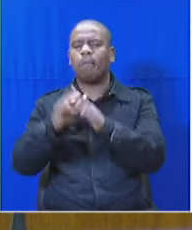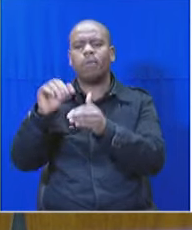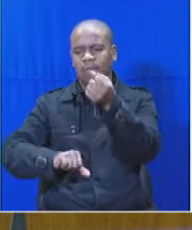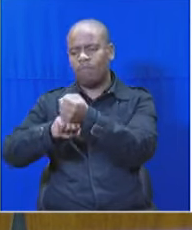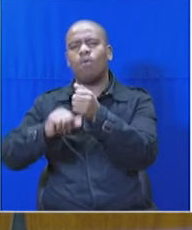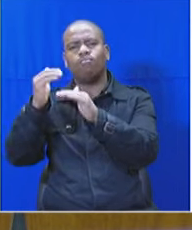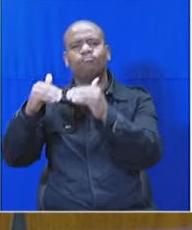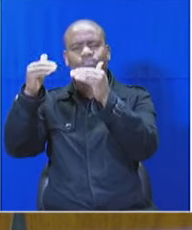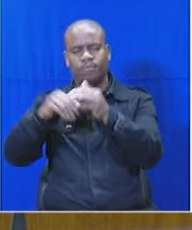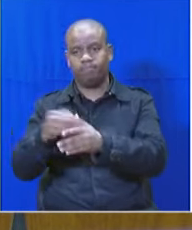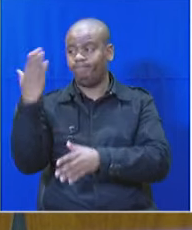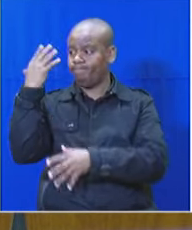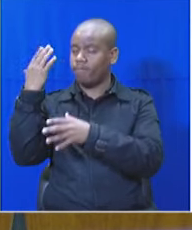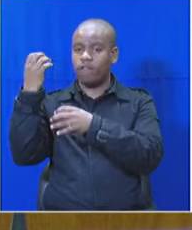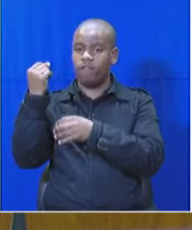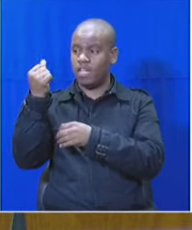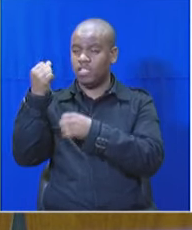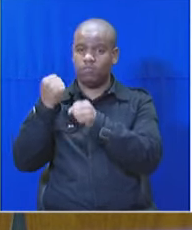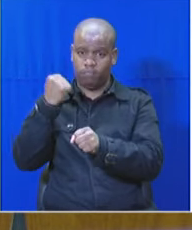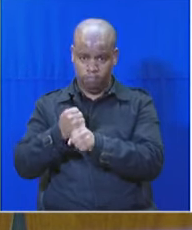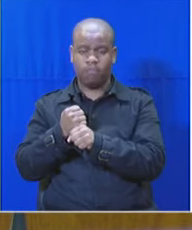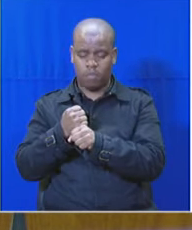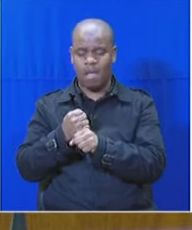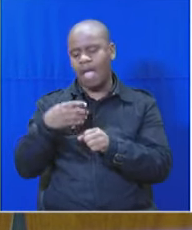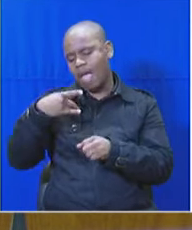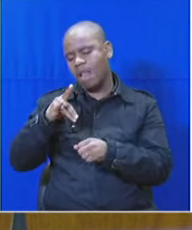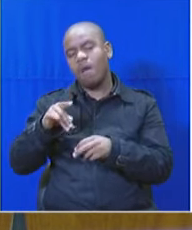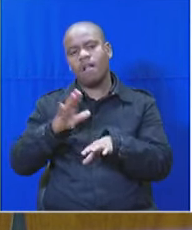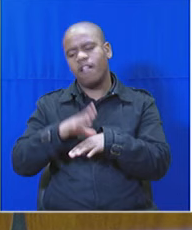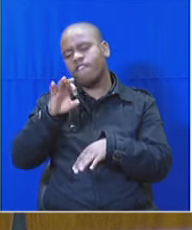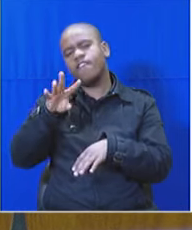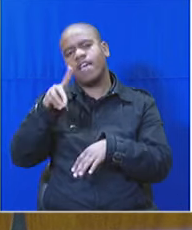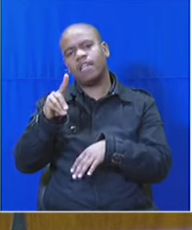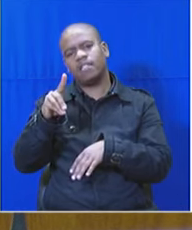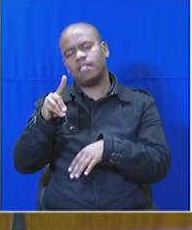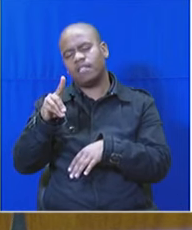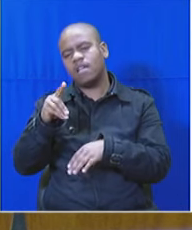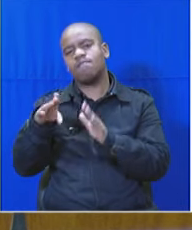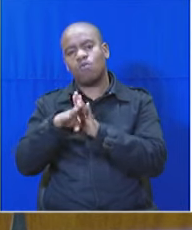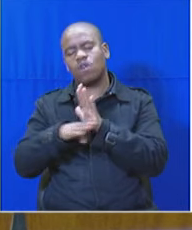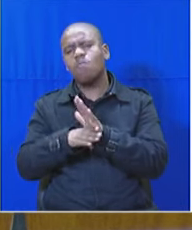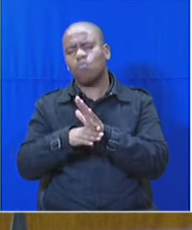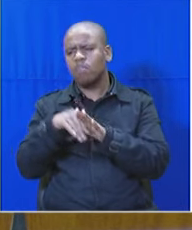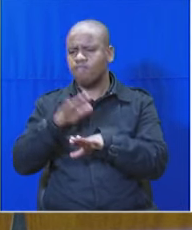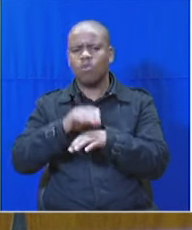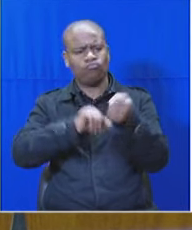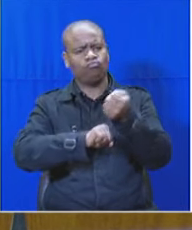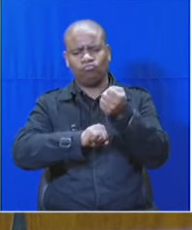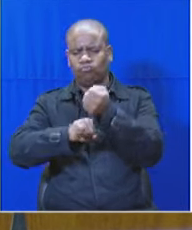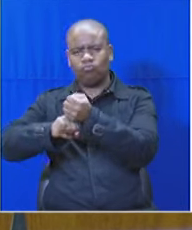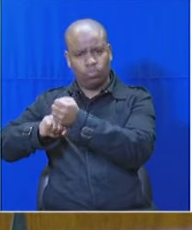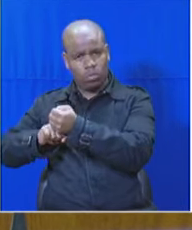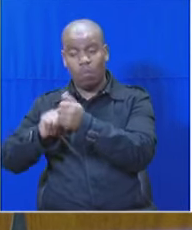the past financial year, the Animal and Field Management Program has gained momentum across the country within more